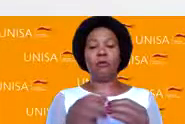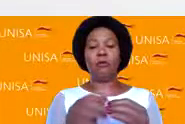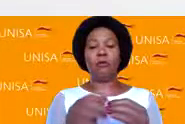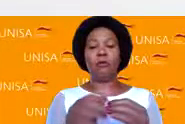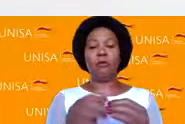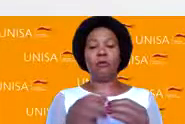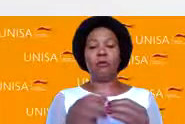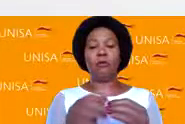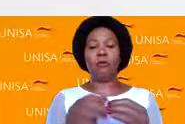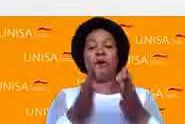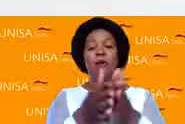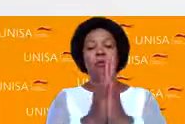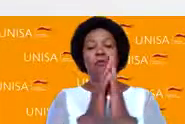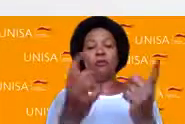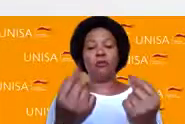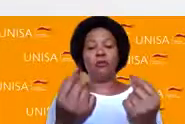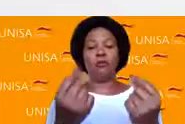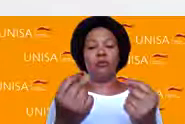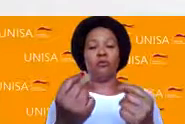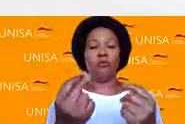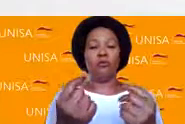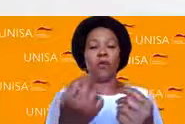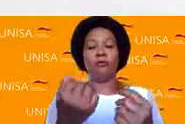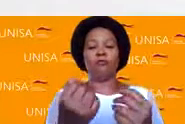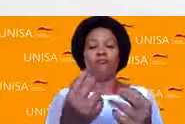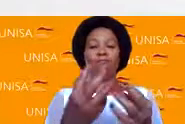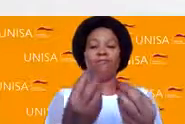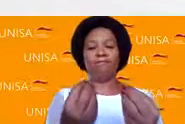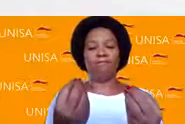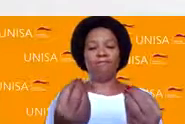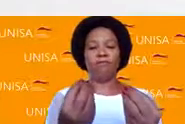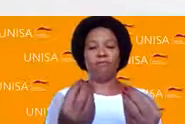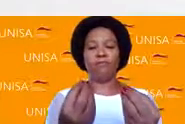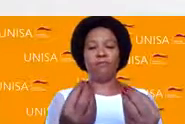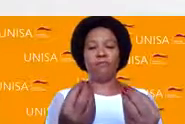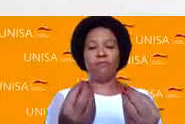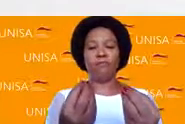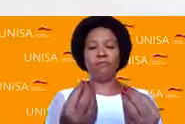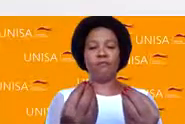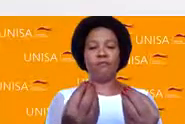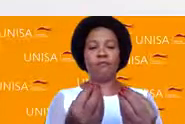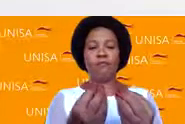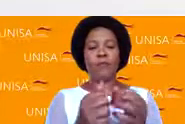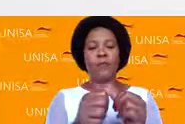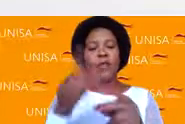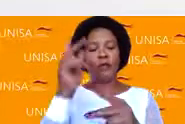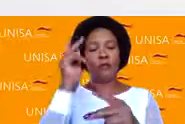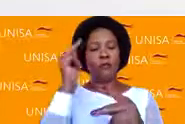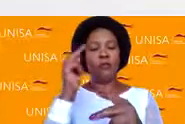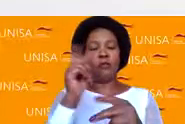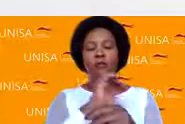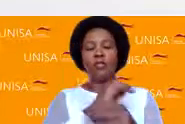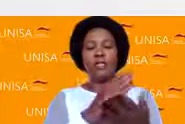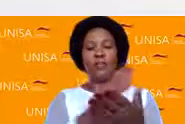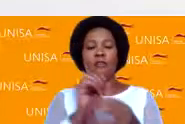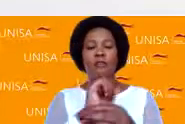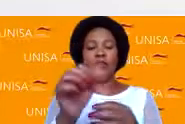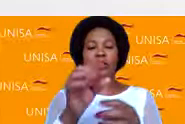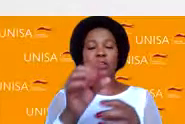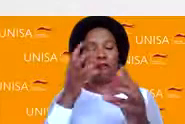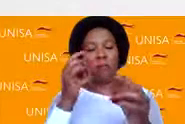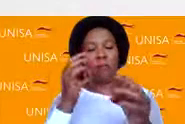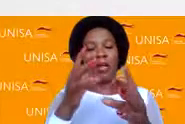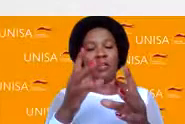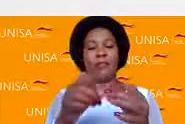have a few just acknowledge that you won't be sharing your information, your credentials, and that you abide